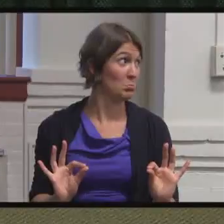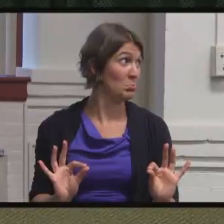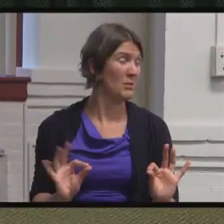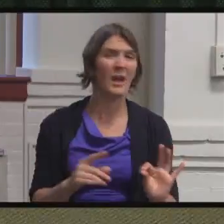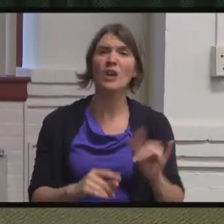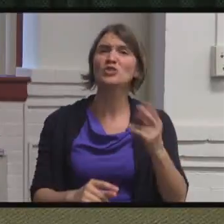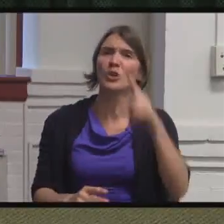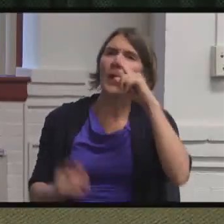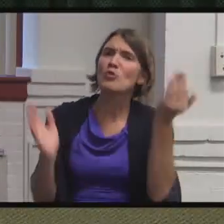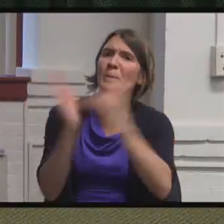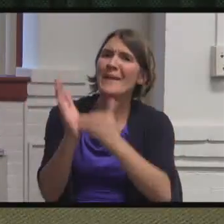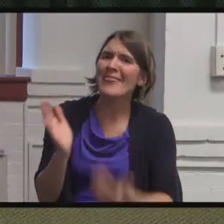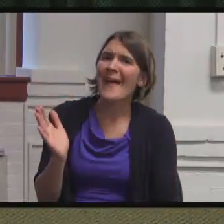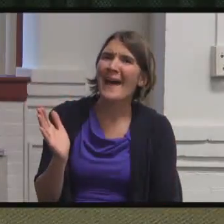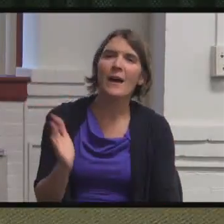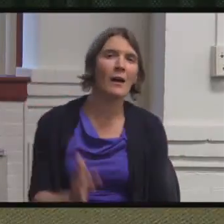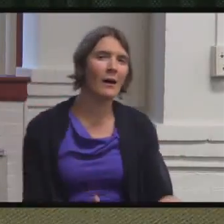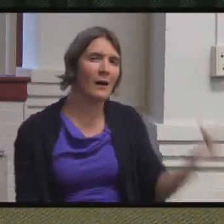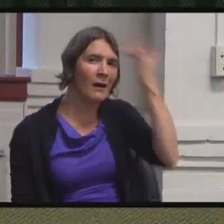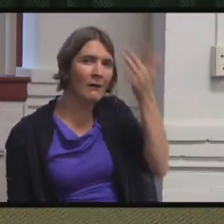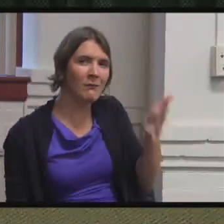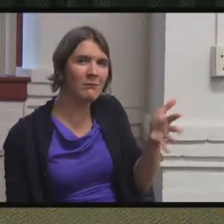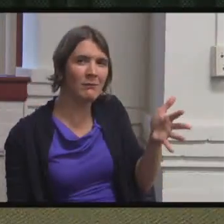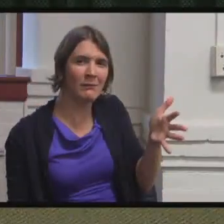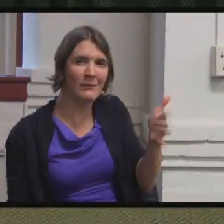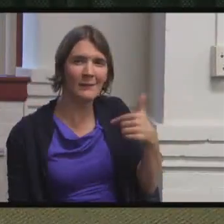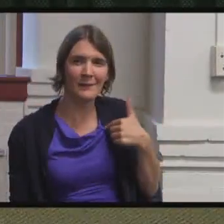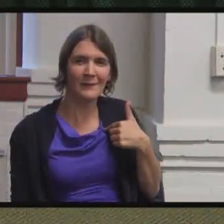Could you repeat that? I could, probably.